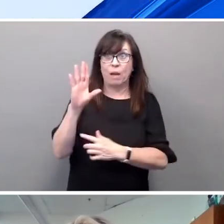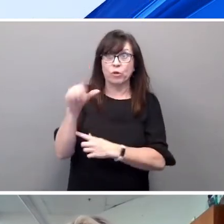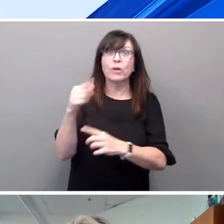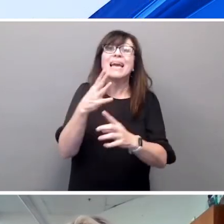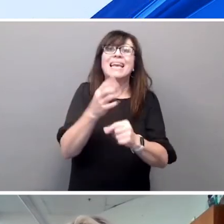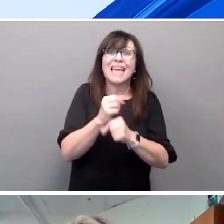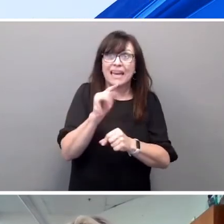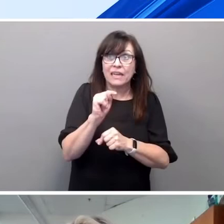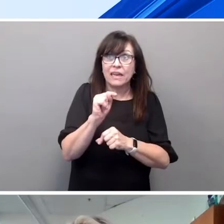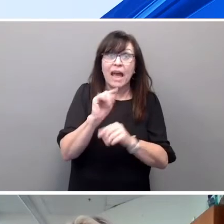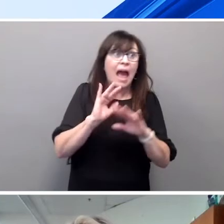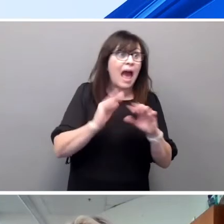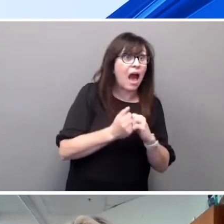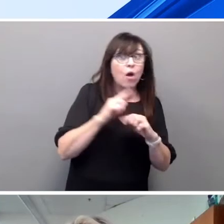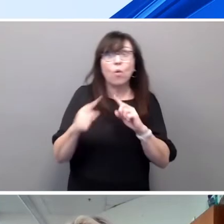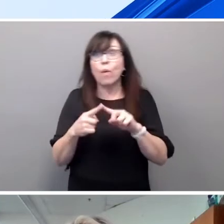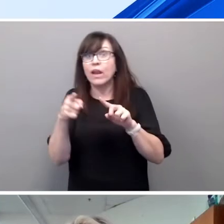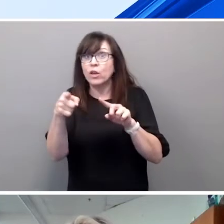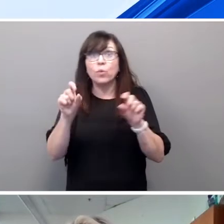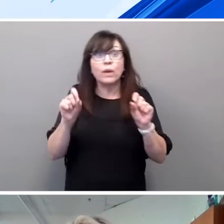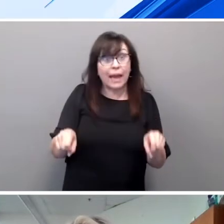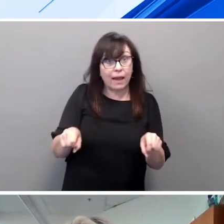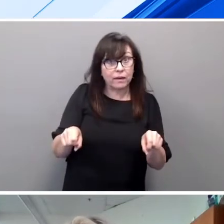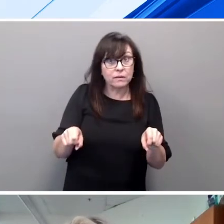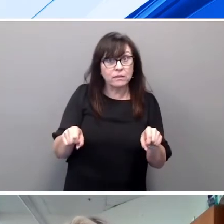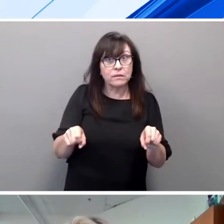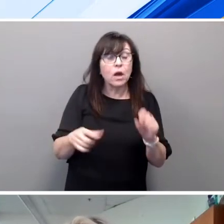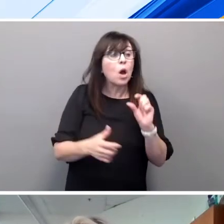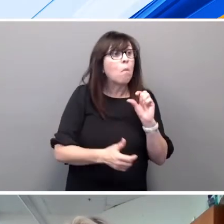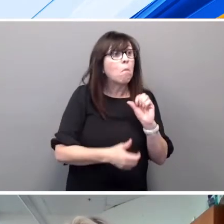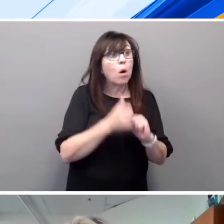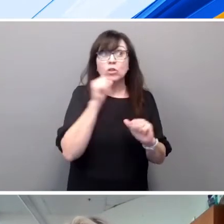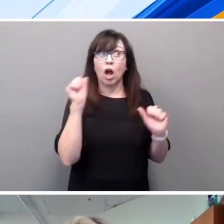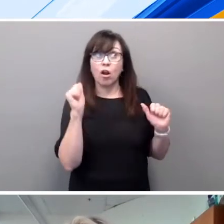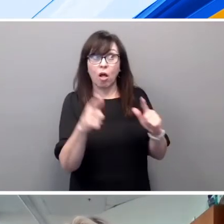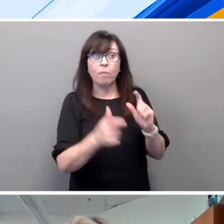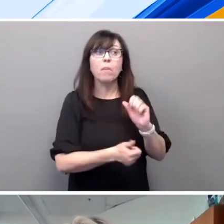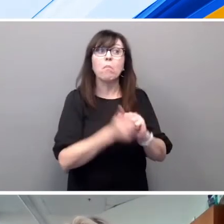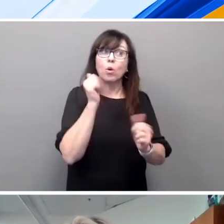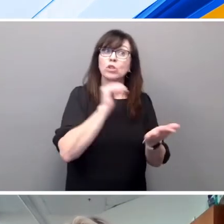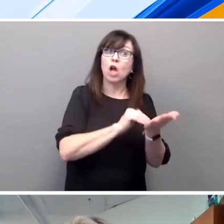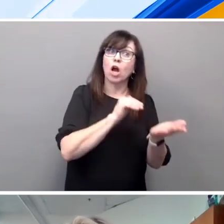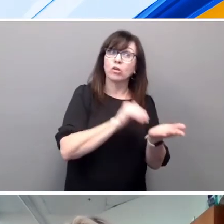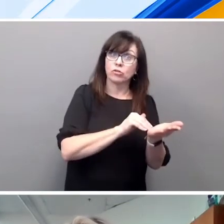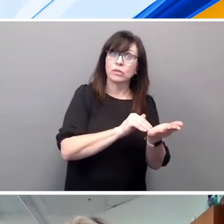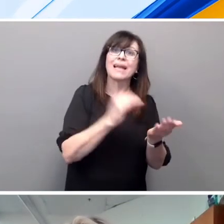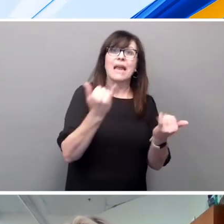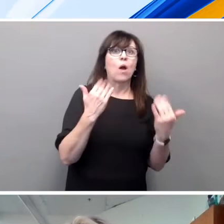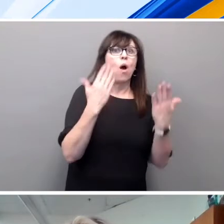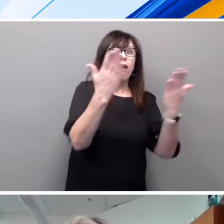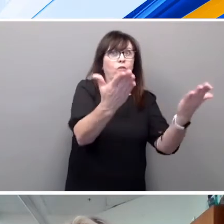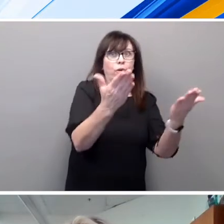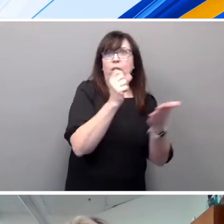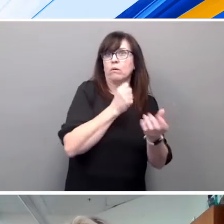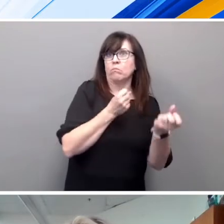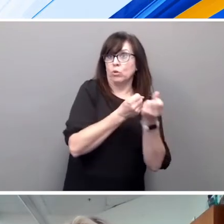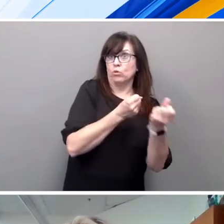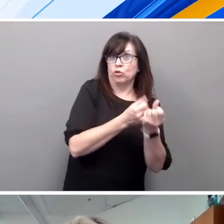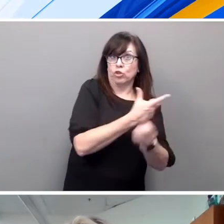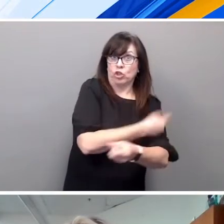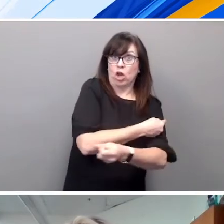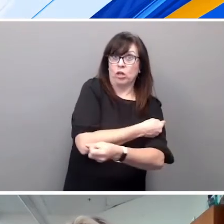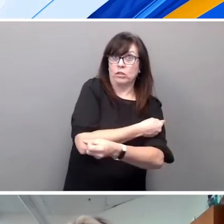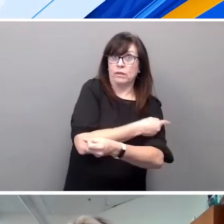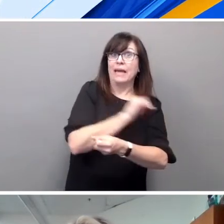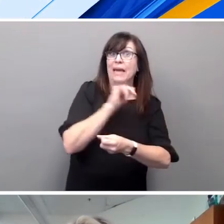however, wherever you can. Most, not all, but most physicians now are offering booster vaccines if